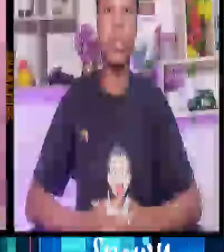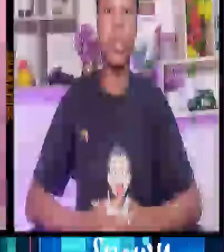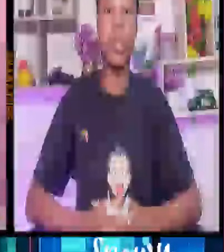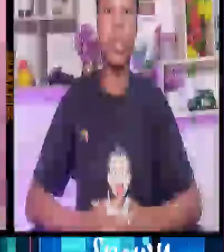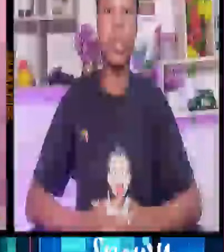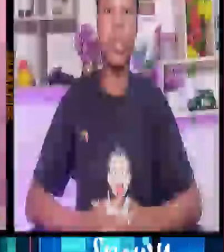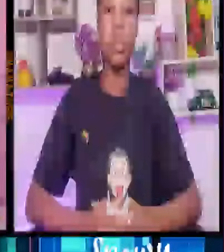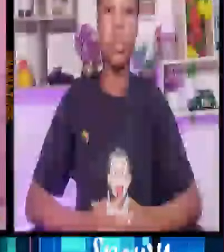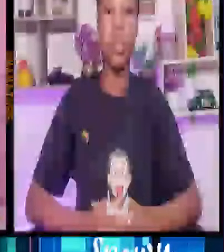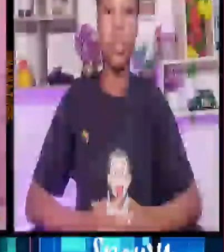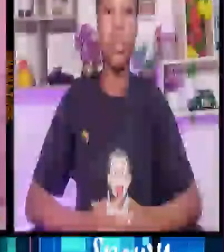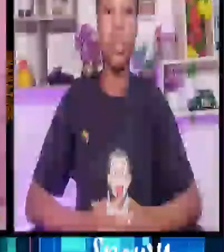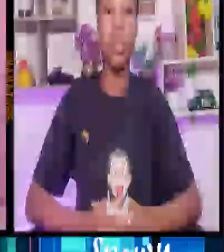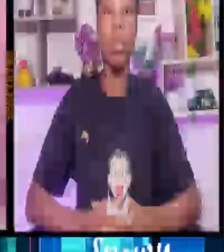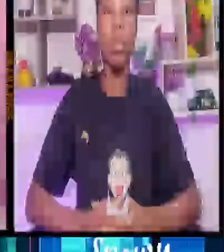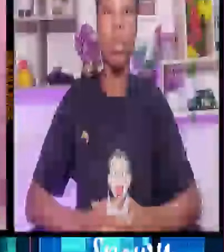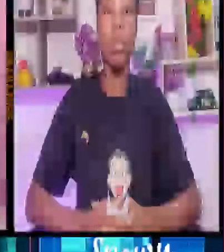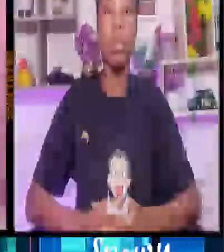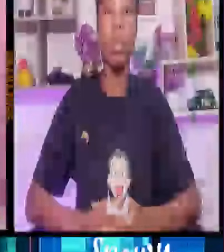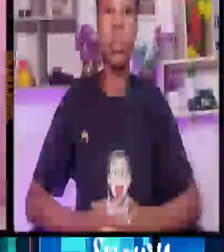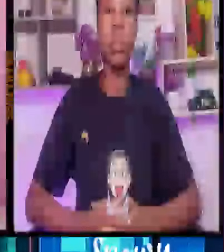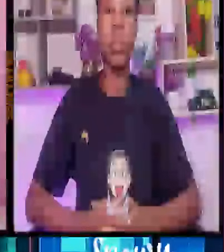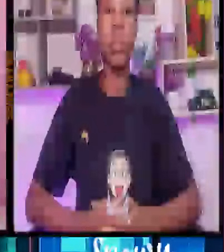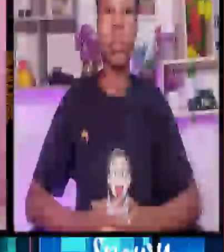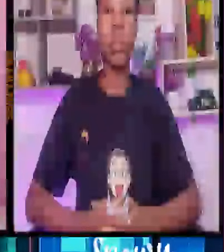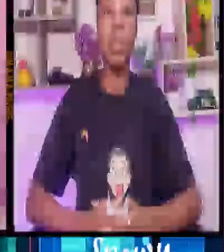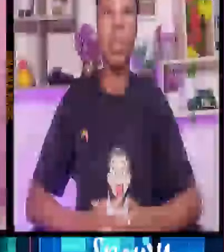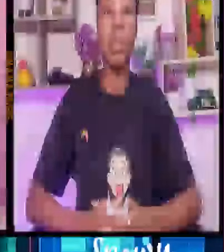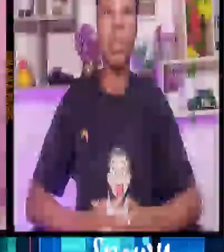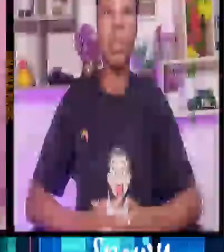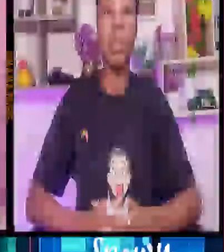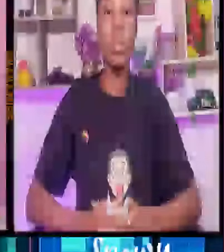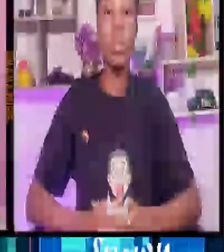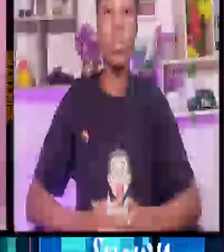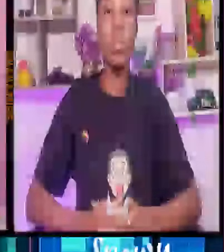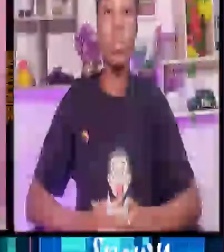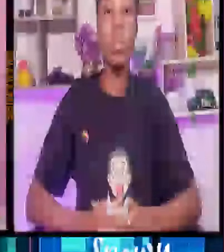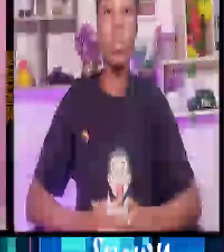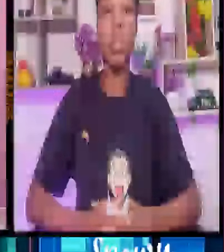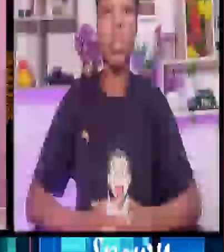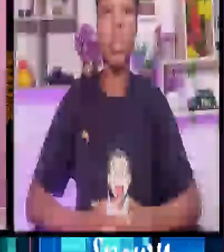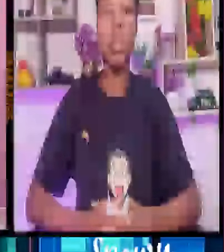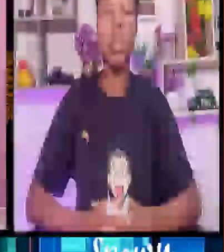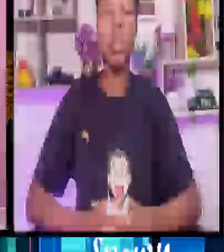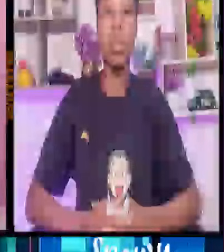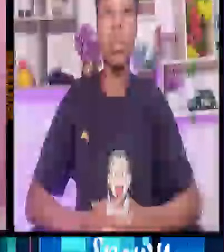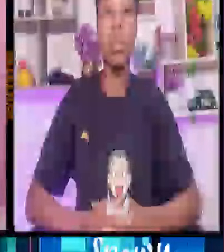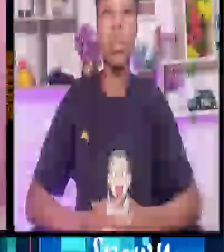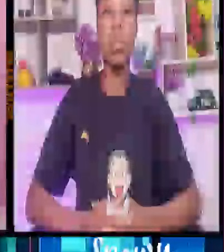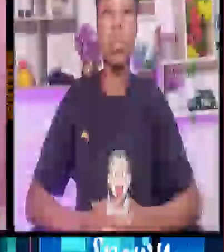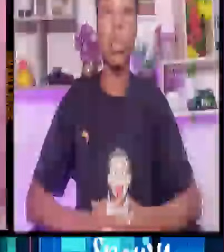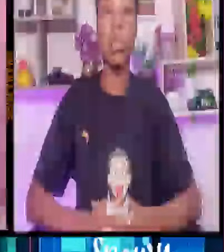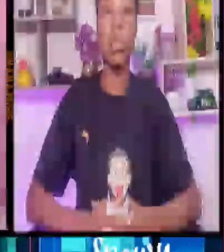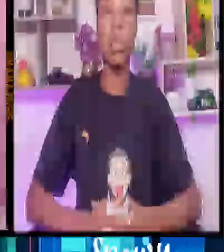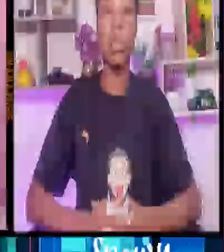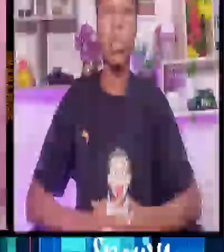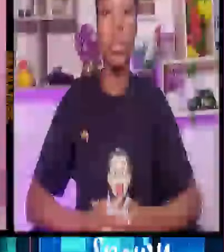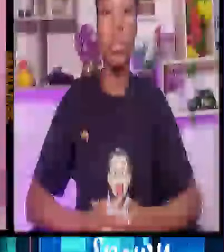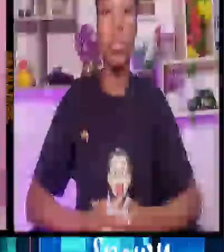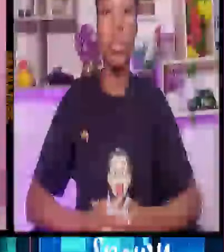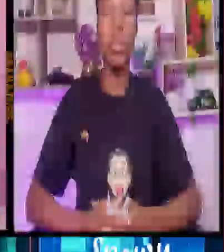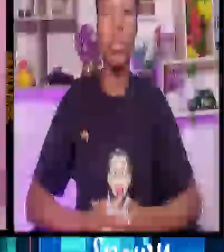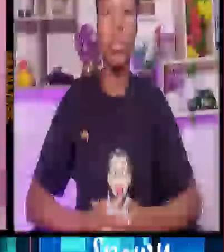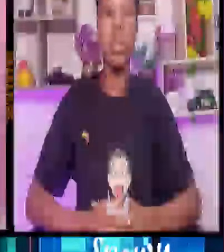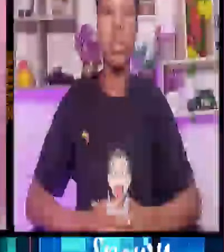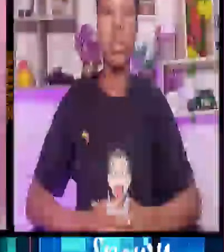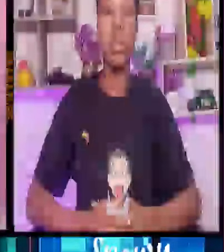alone, we've not had a precedent where a candidate has been presented on just first